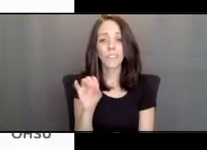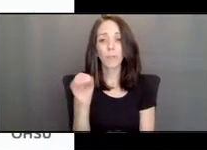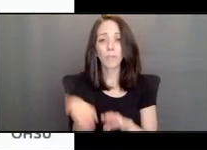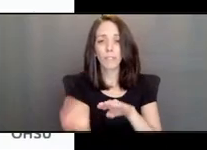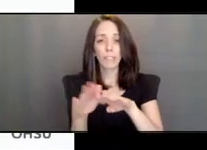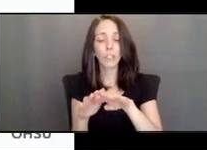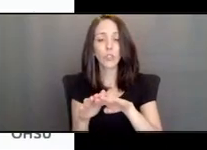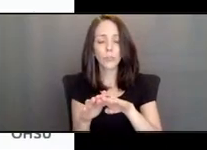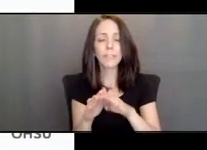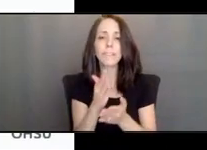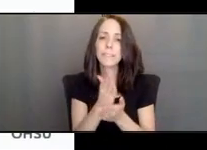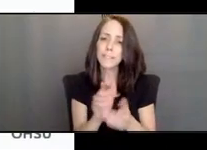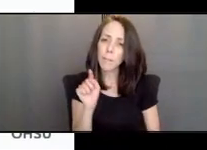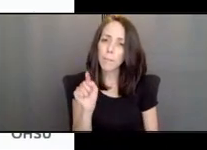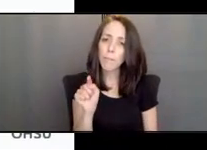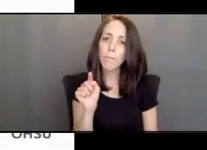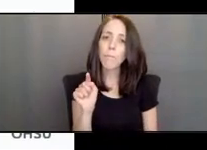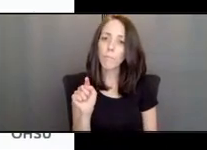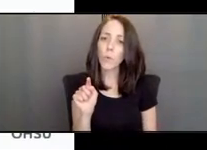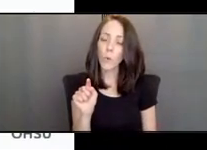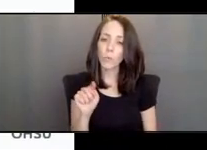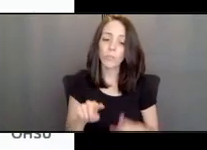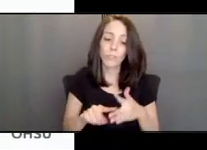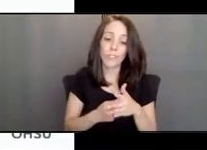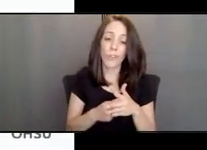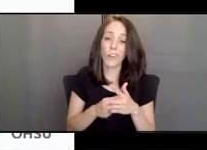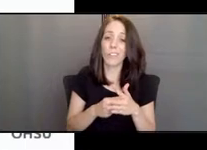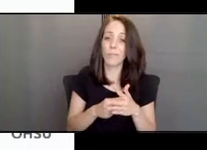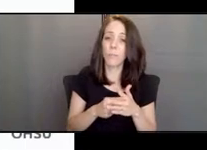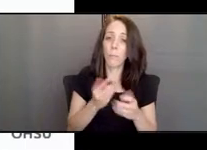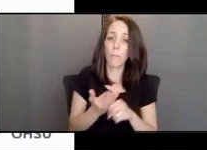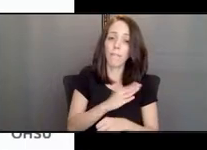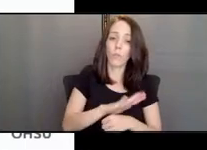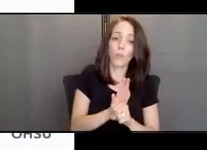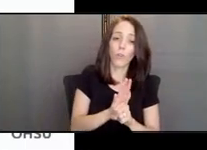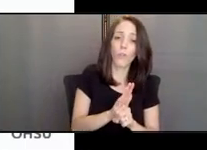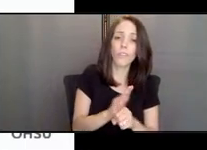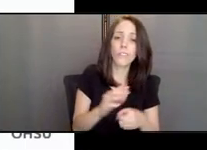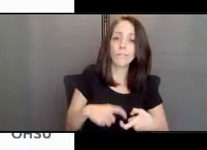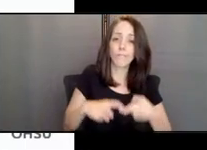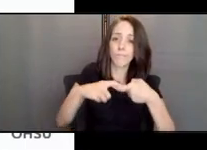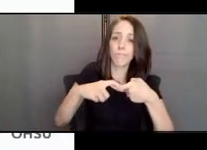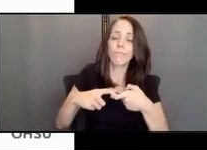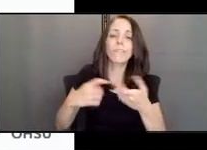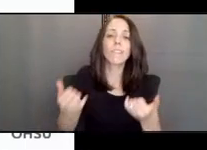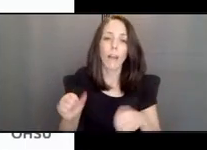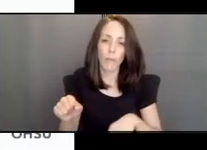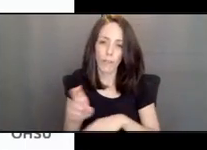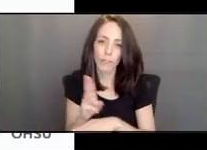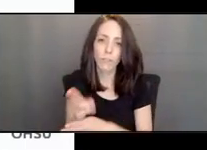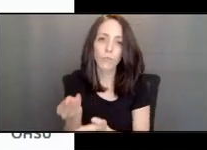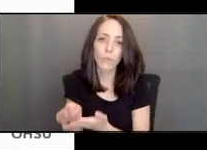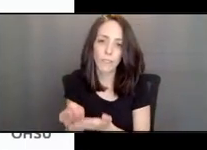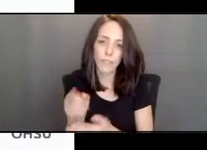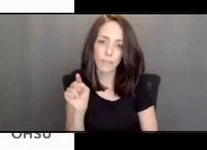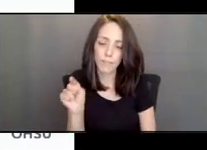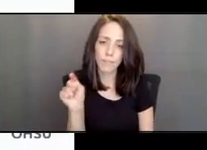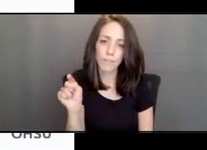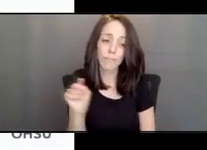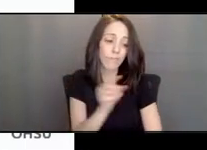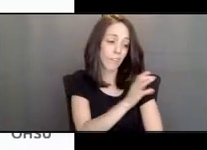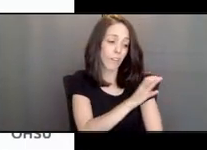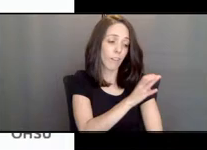those were deferred at the beginning of COVID and will now be spent. Clinical trials were especially impacted by